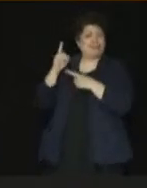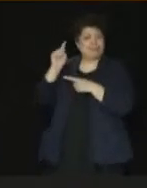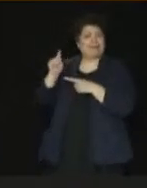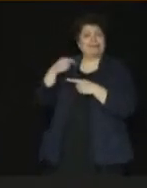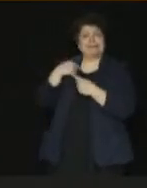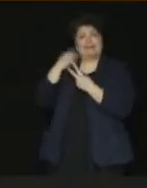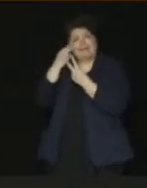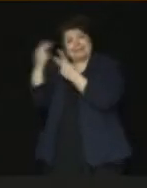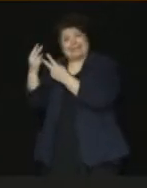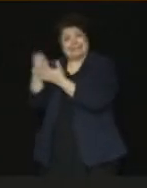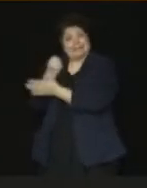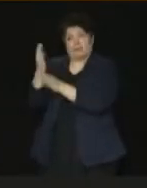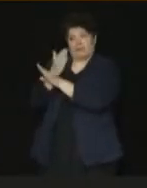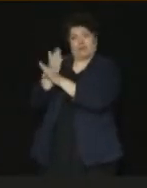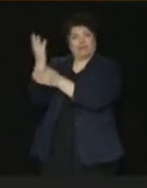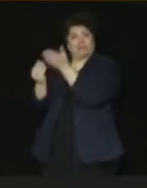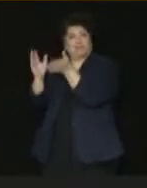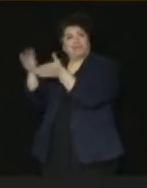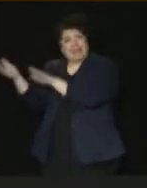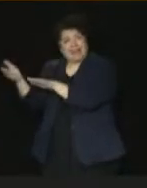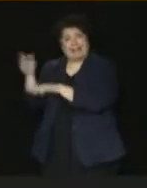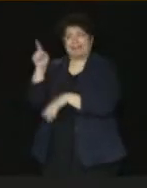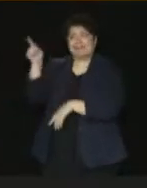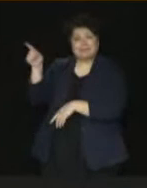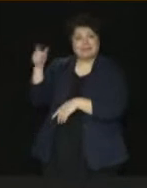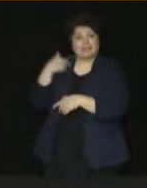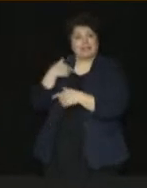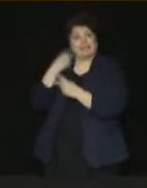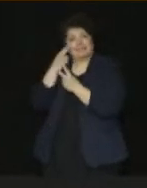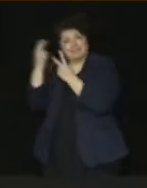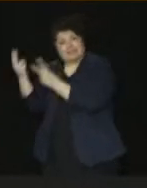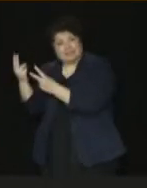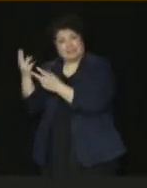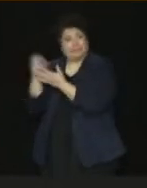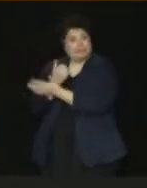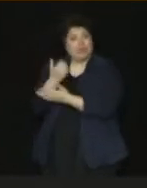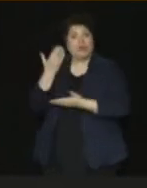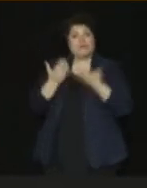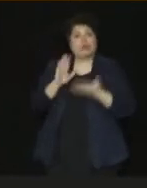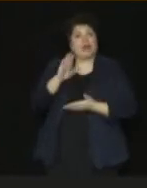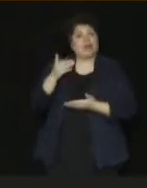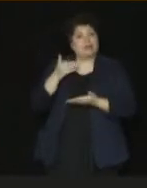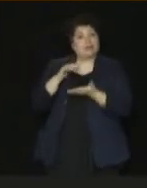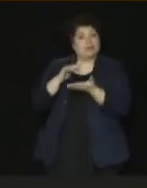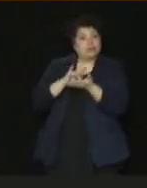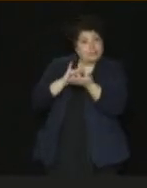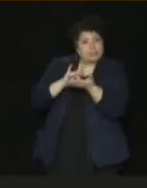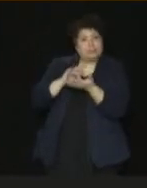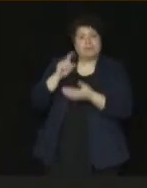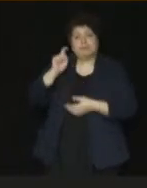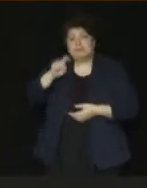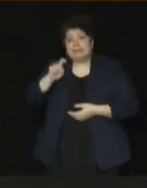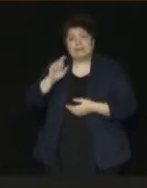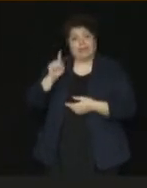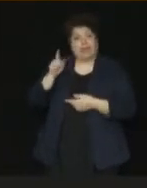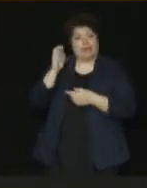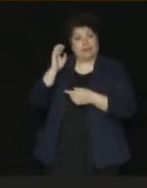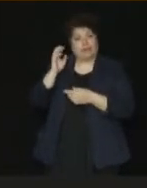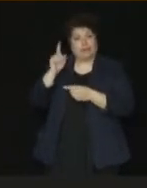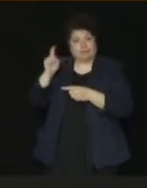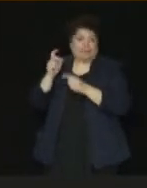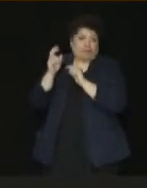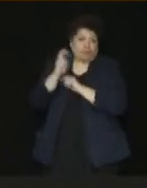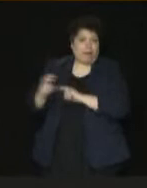loved one. They must go overseas to go for medical treatment, for example. In your eyes, is it acceptable for this